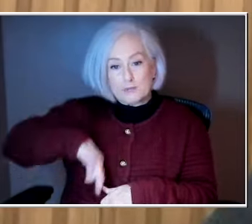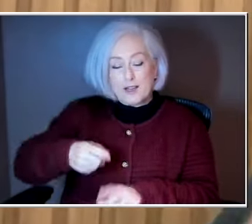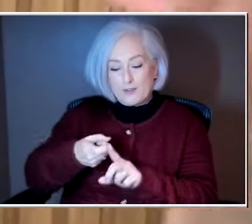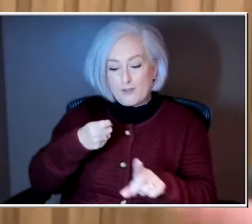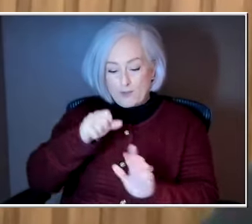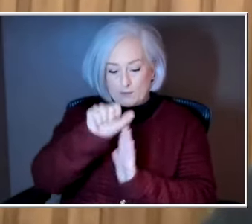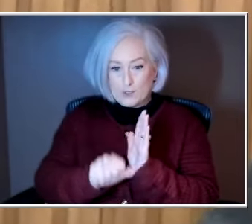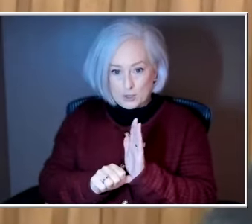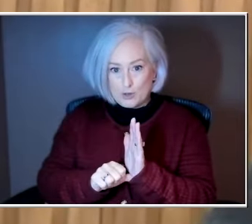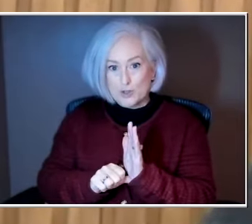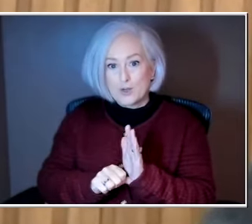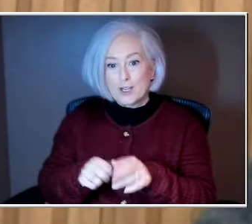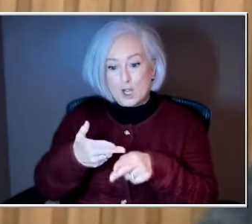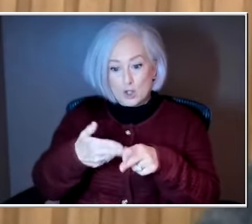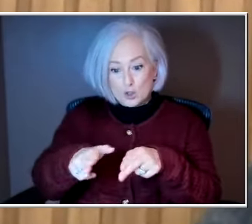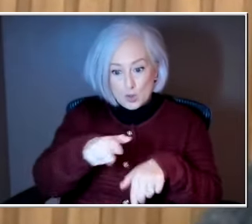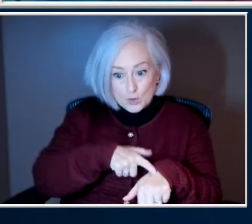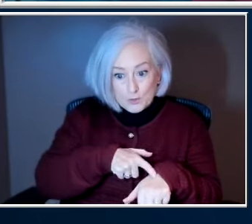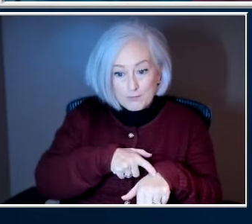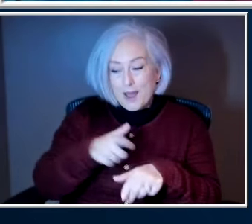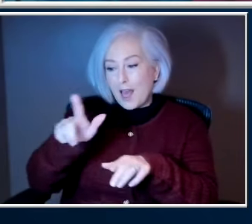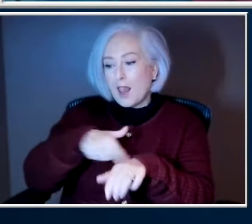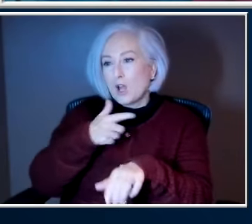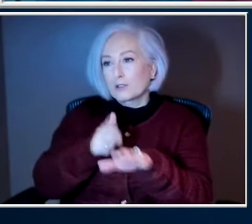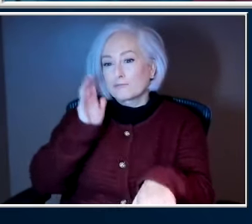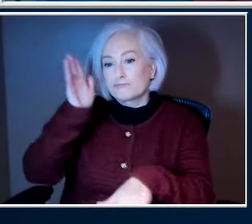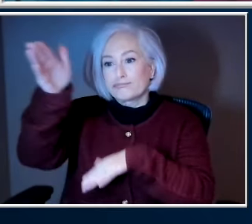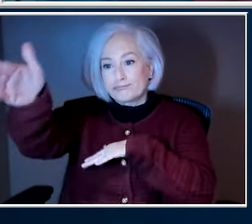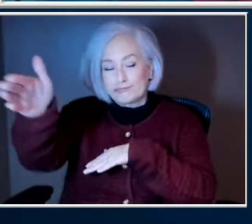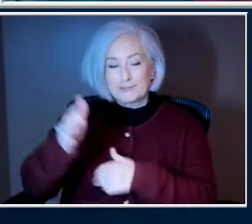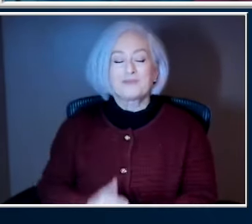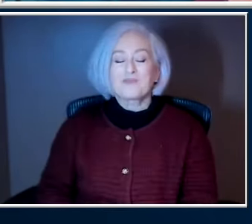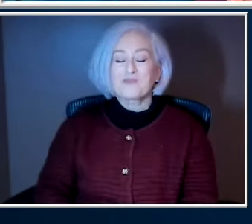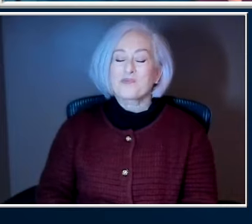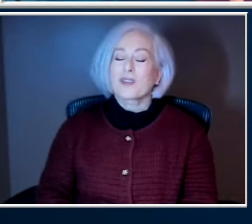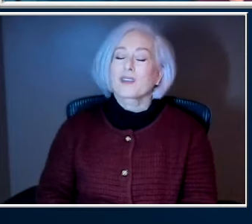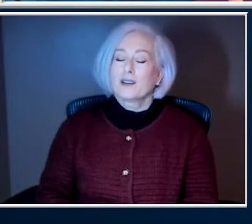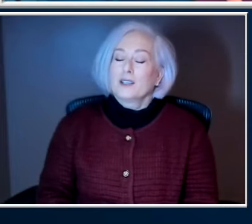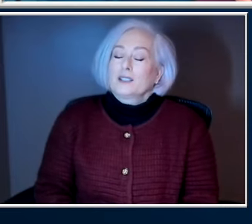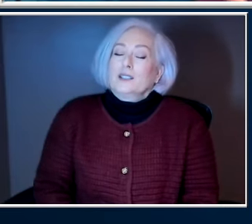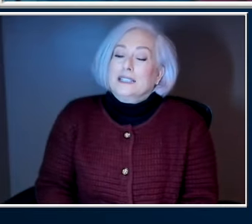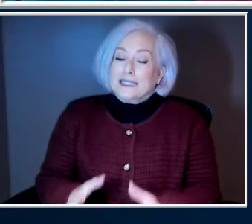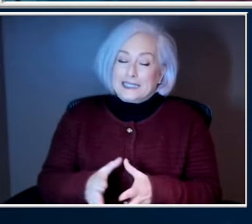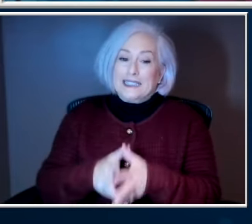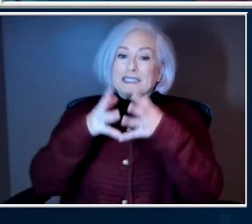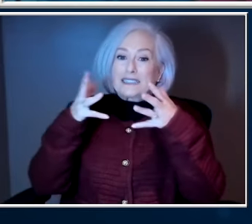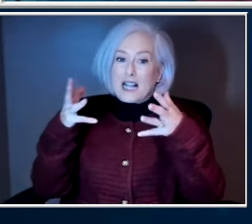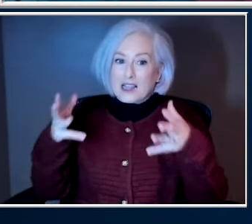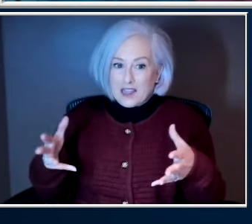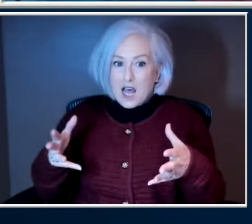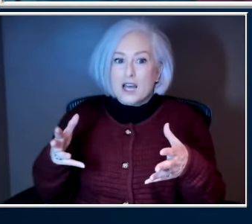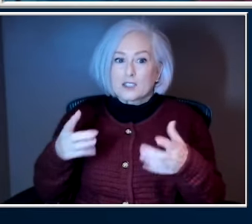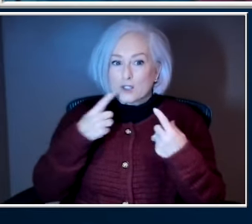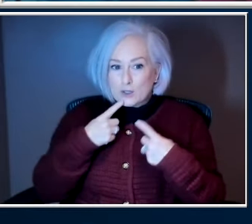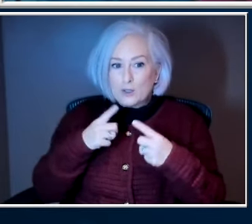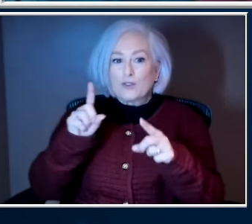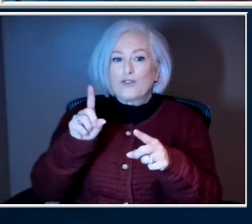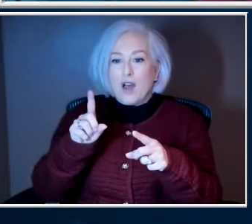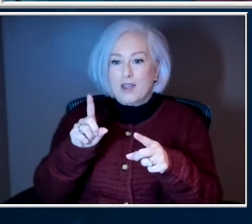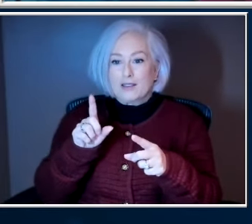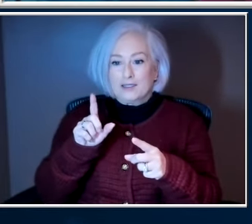written assessments and create our plan from there. And it takes a lot for someone just to get to you to make that decision, to make